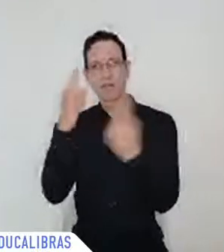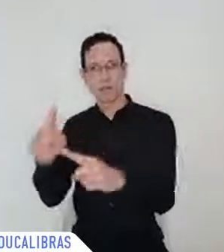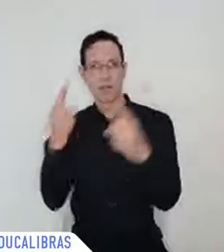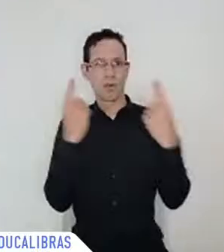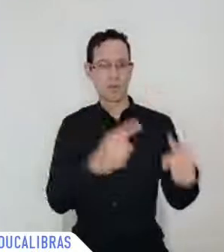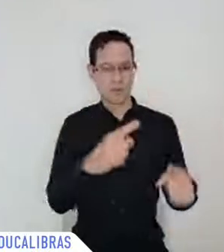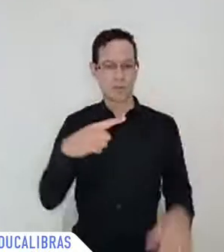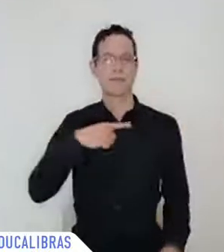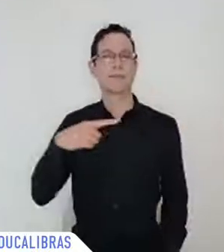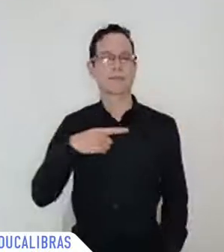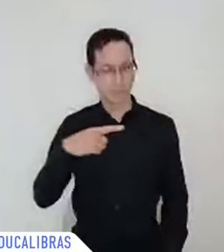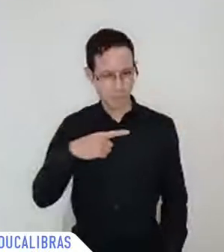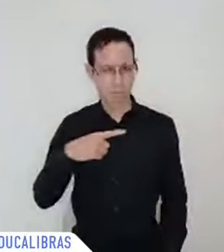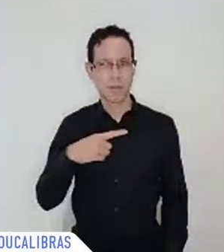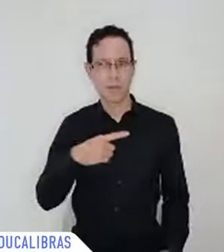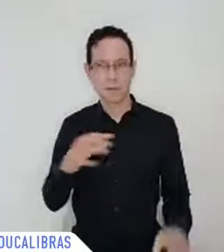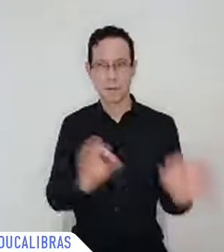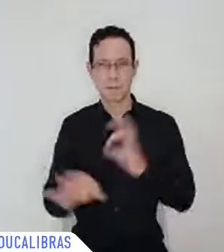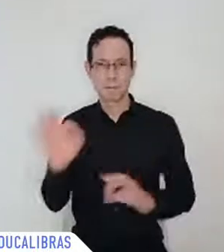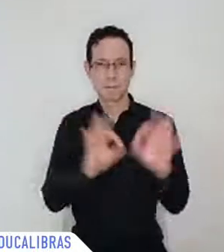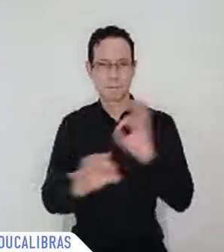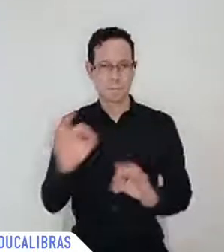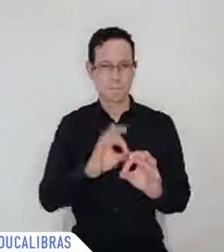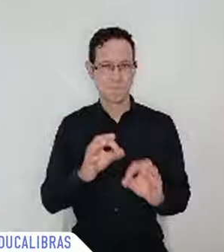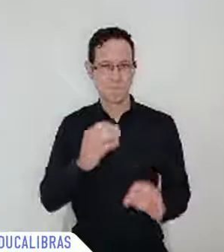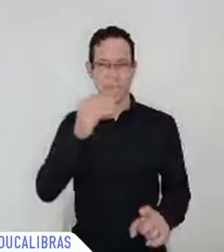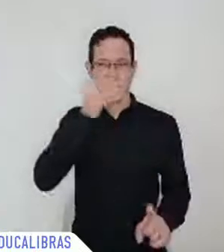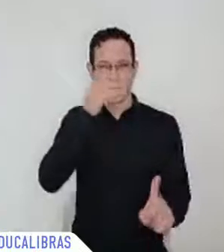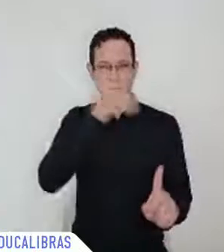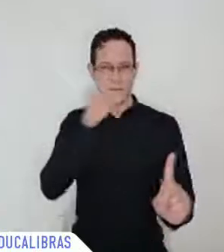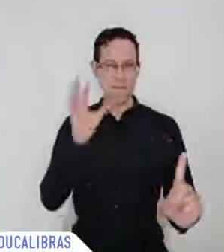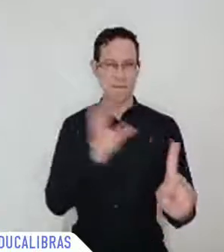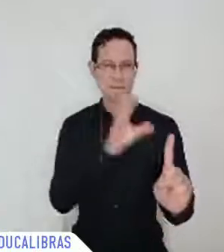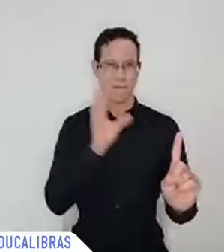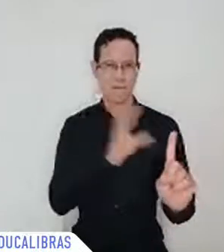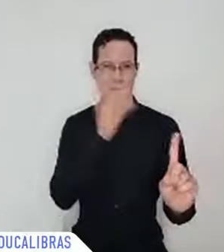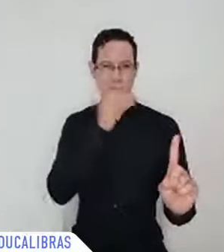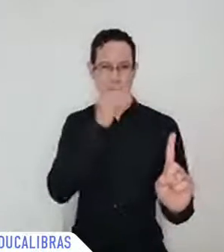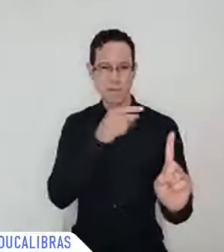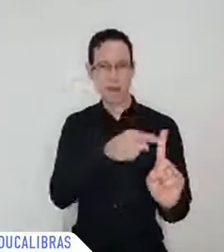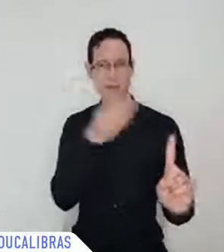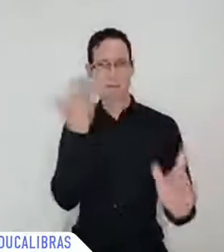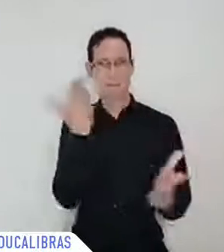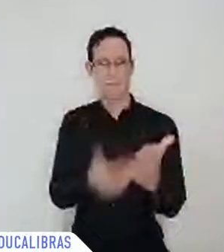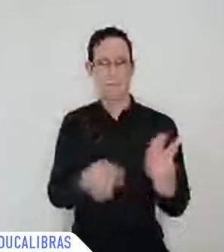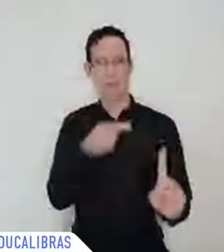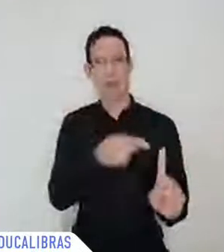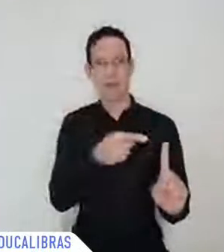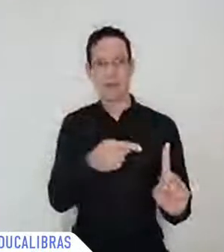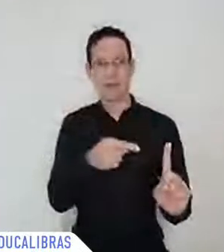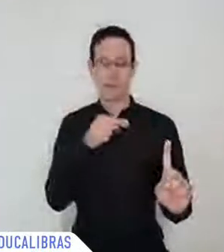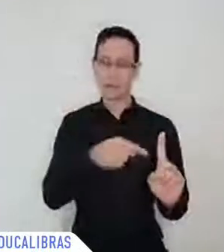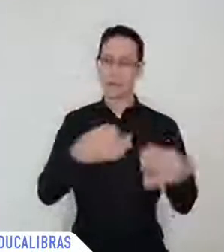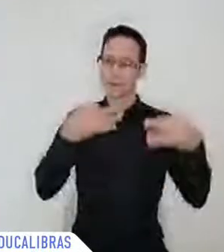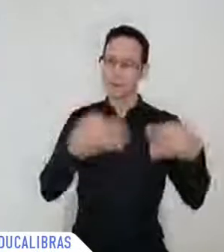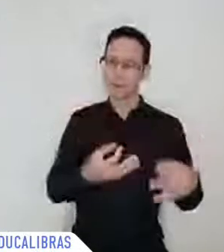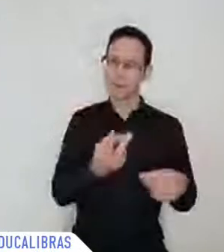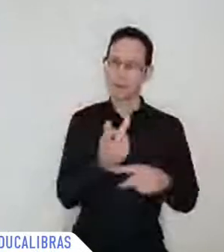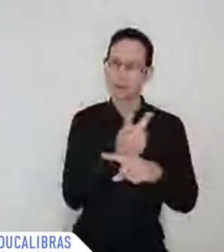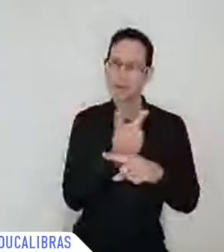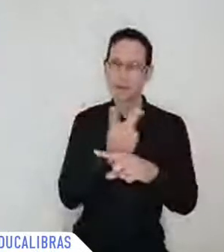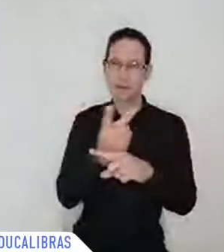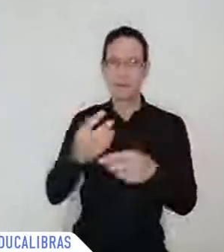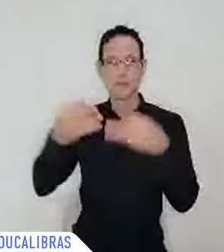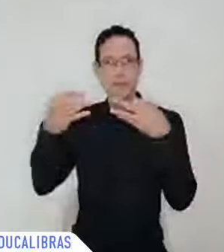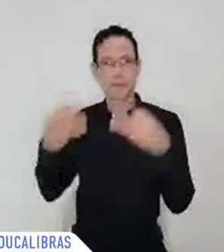countries, but some organizers of the press around